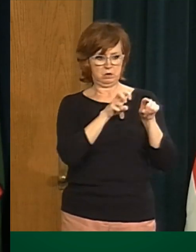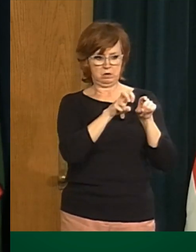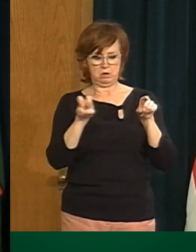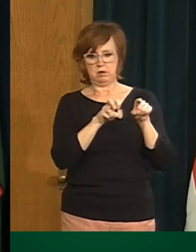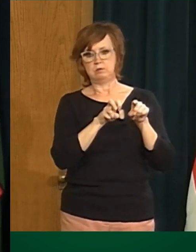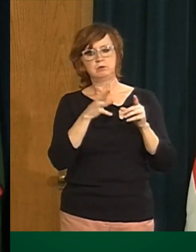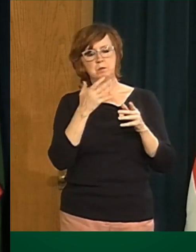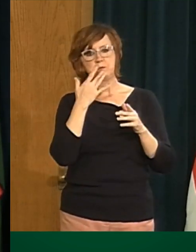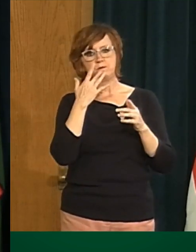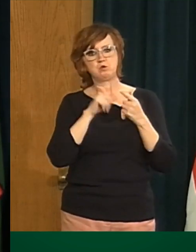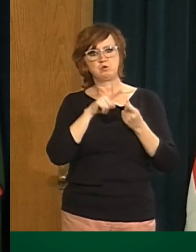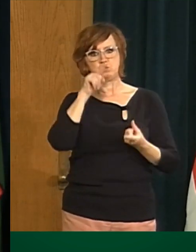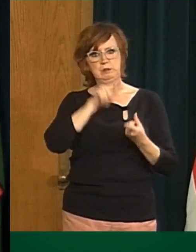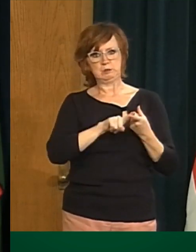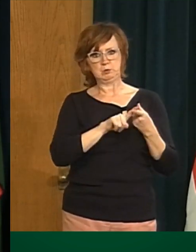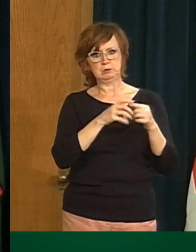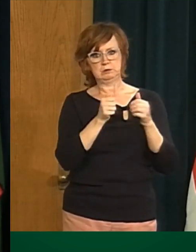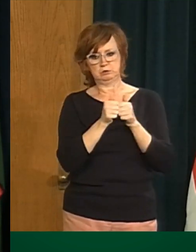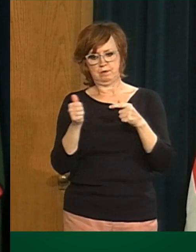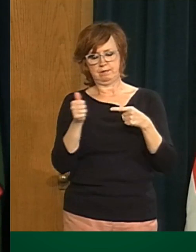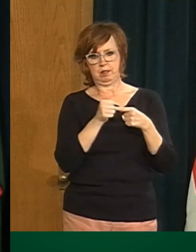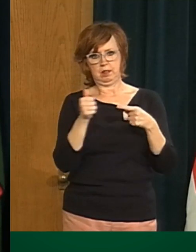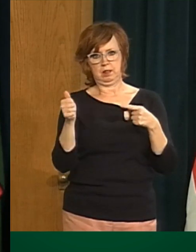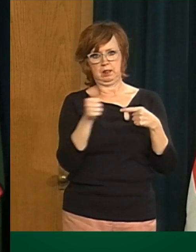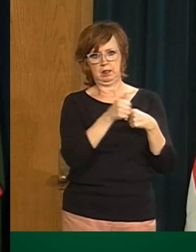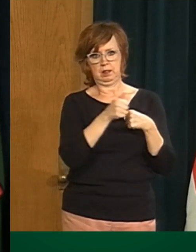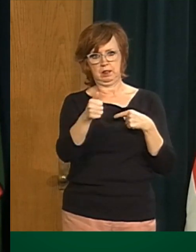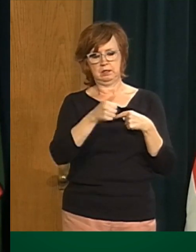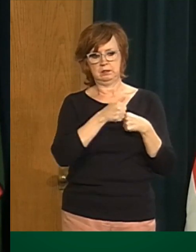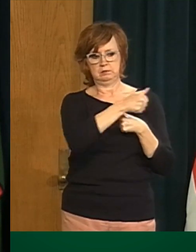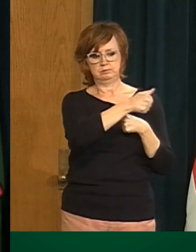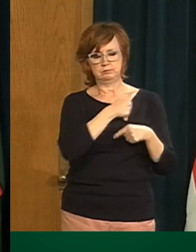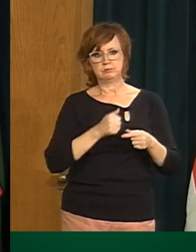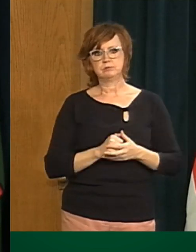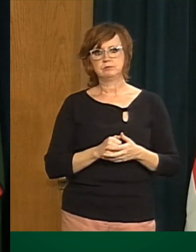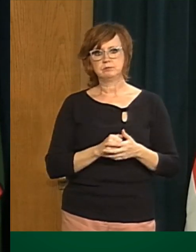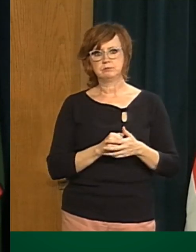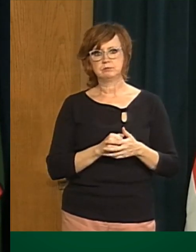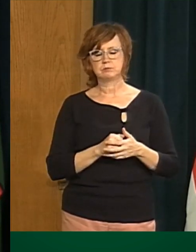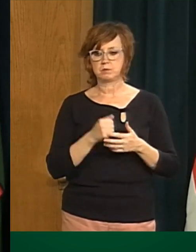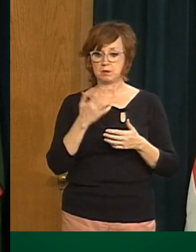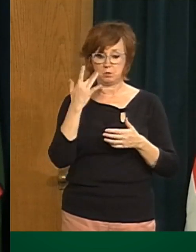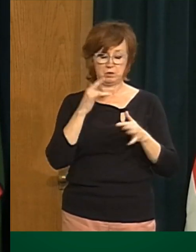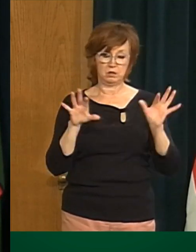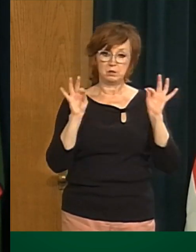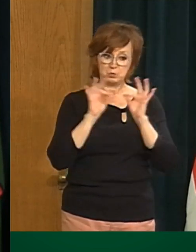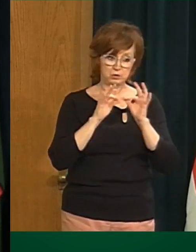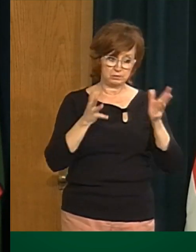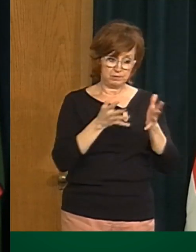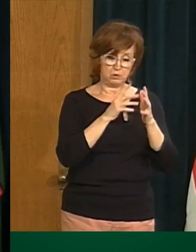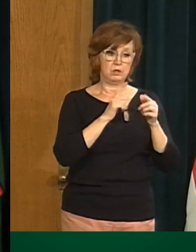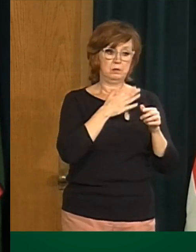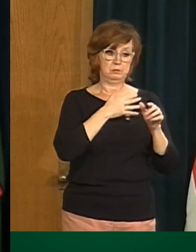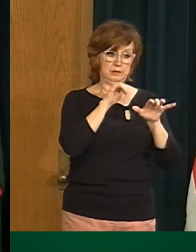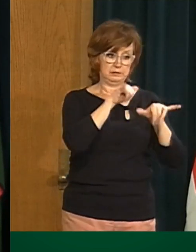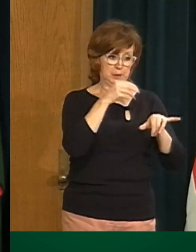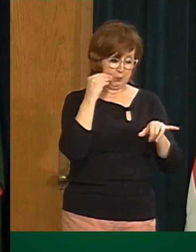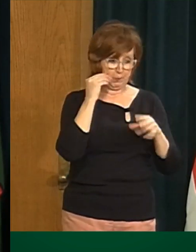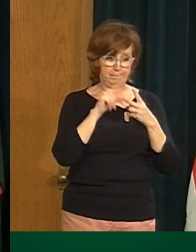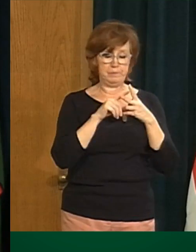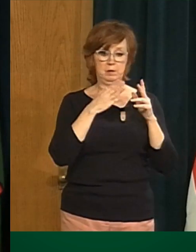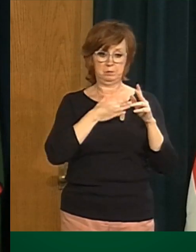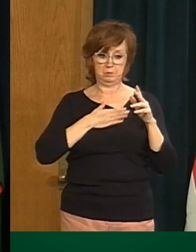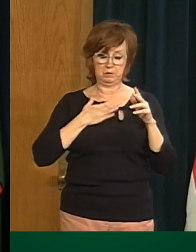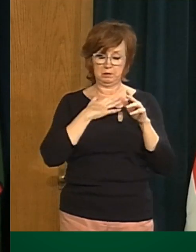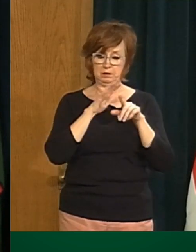do that is we need to stay in our community, we need to stay at home, and we need to practice a good physical distancing. We have proven in